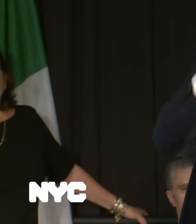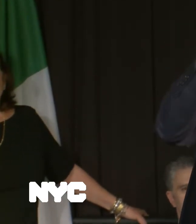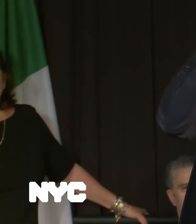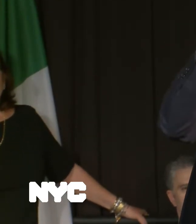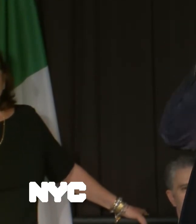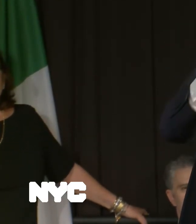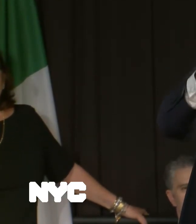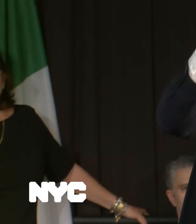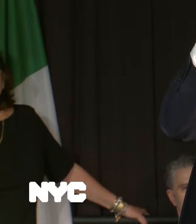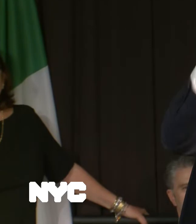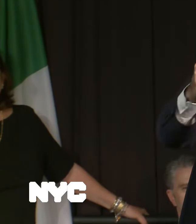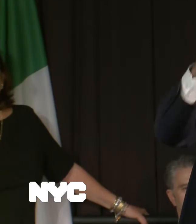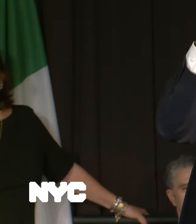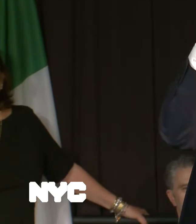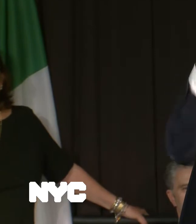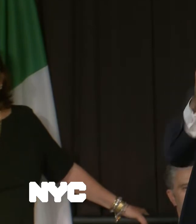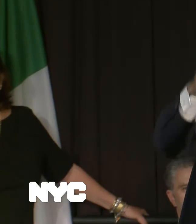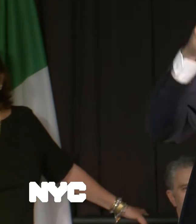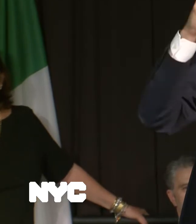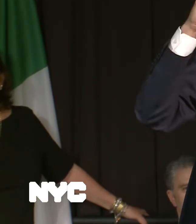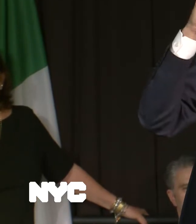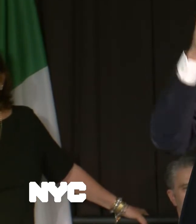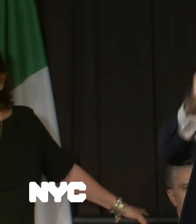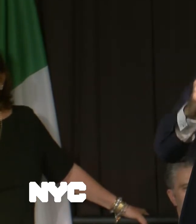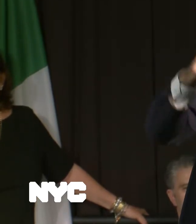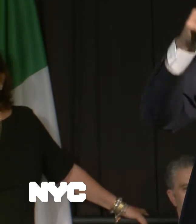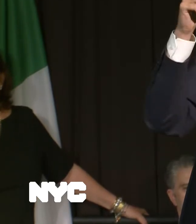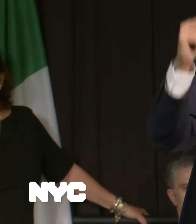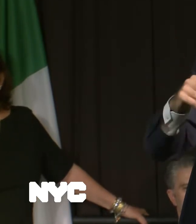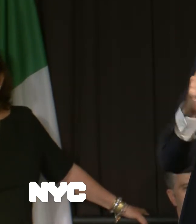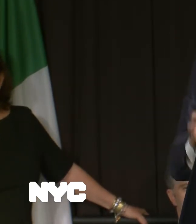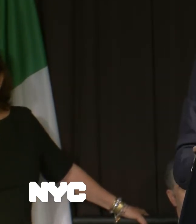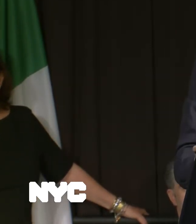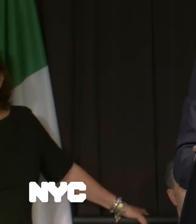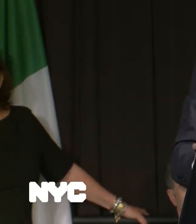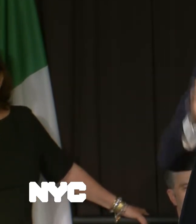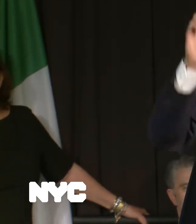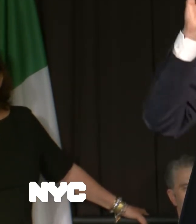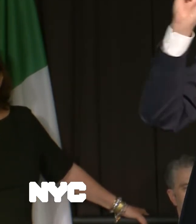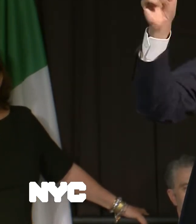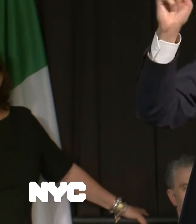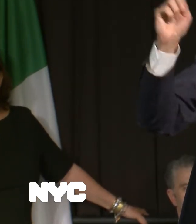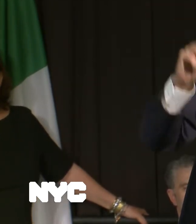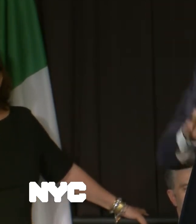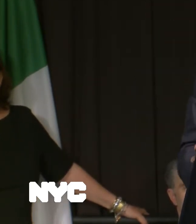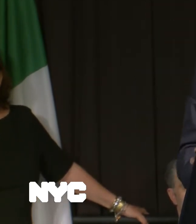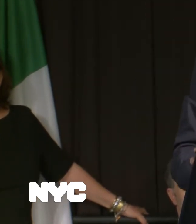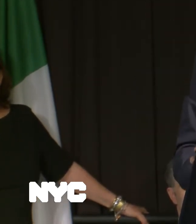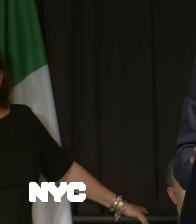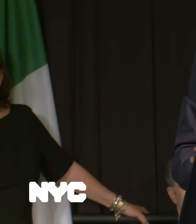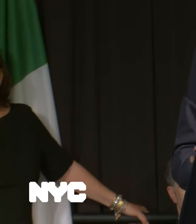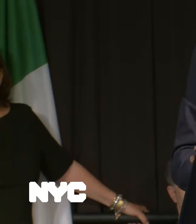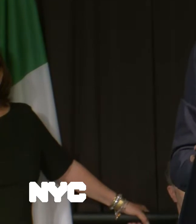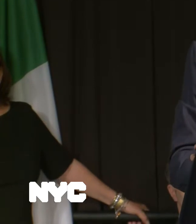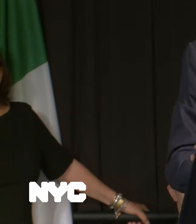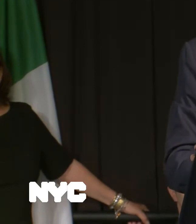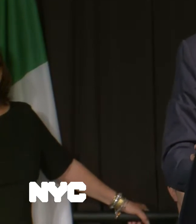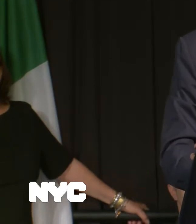going back to the towns of those who allowed us to be here and to be part of this great country and honoring all they did for